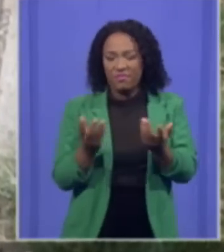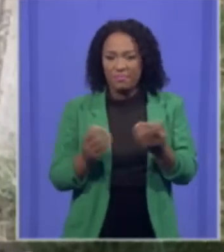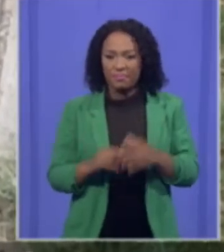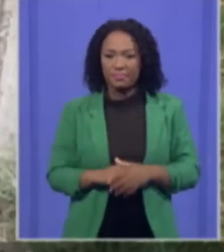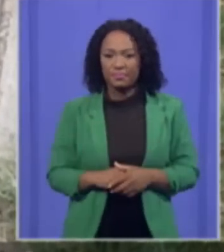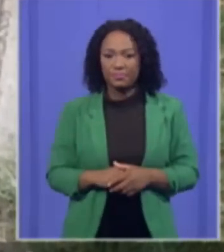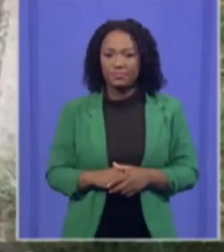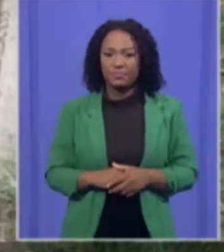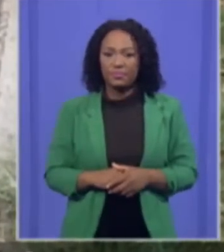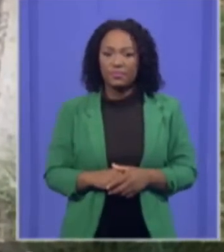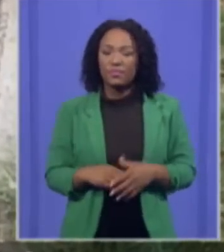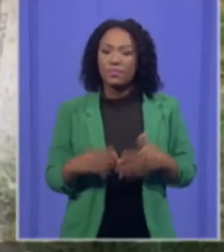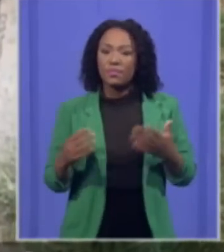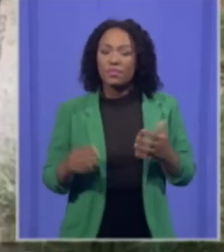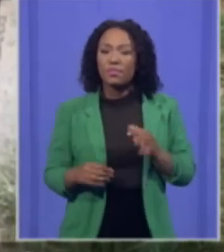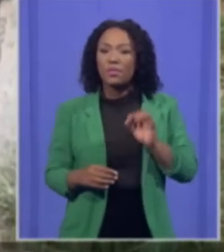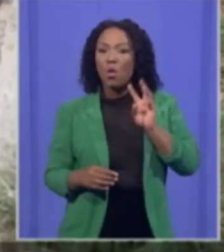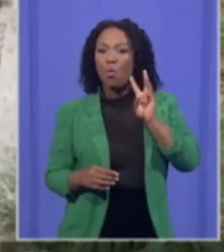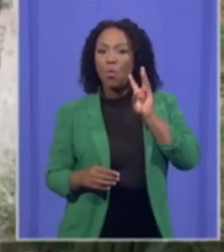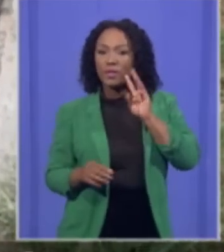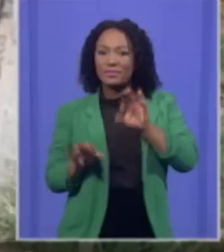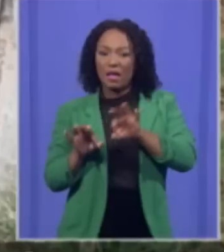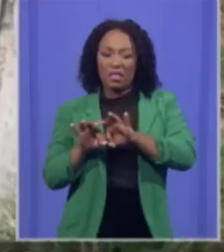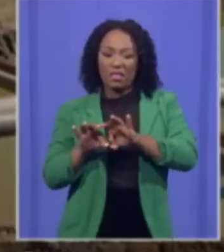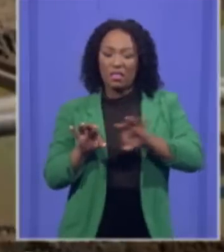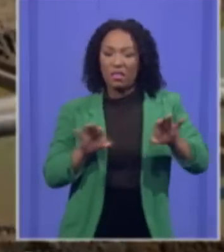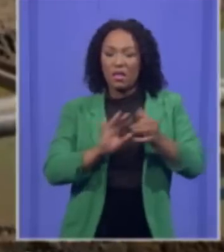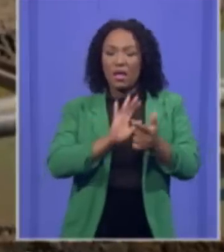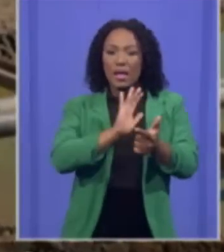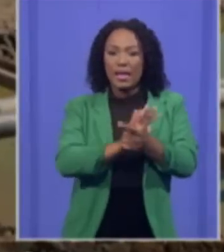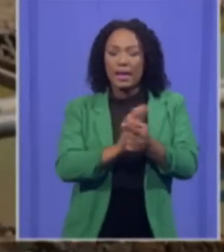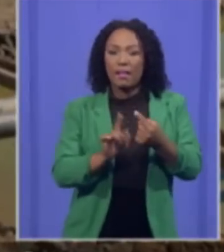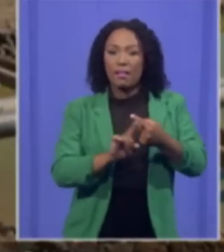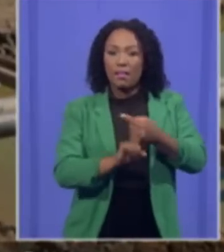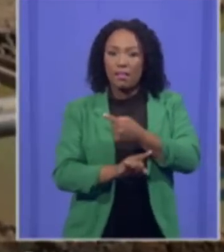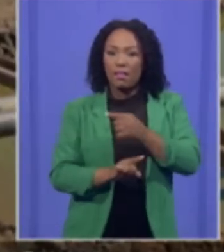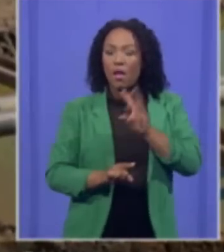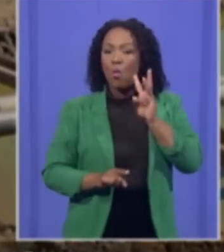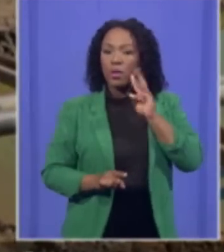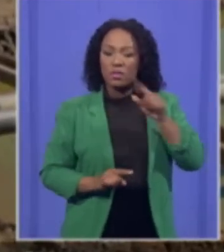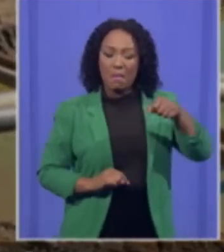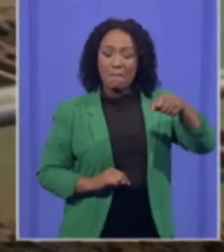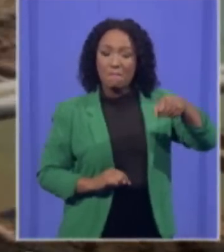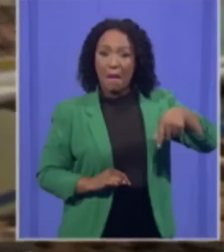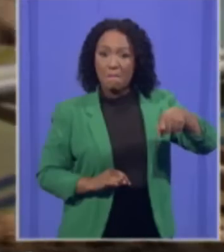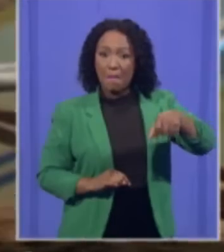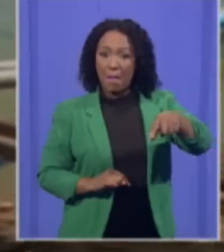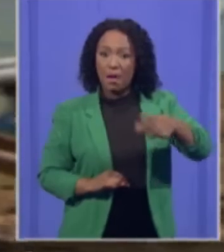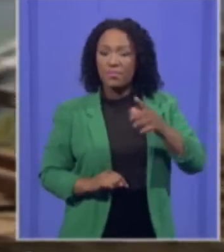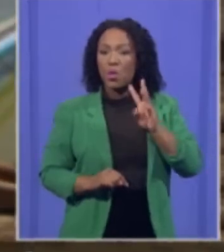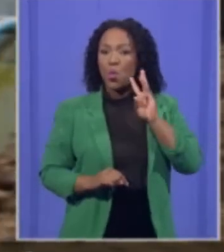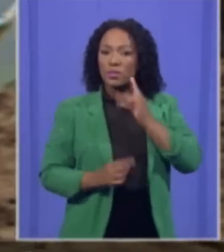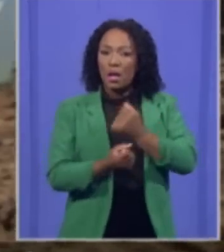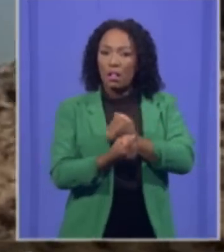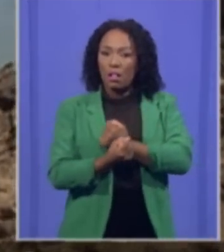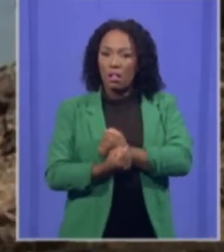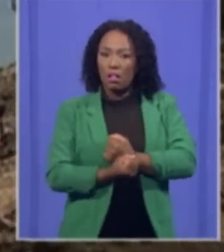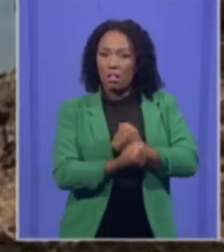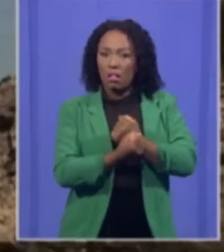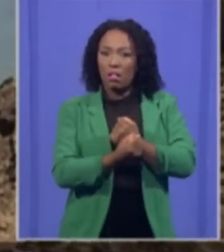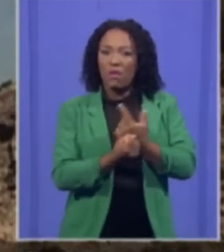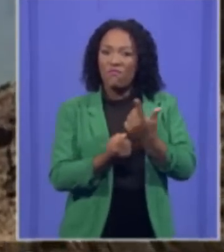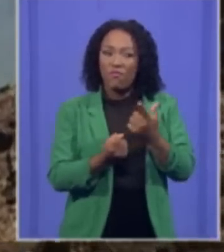ikgogela meetse ka mo go se go molaong go dutla ga diphaepe tša meetse ka bo ya meetse ka ditanka digongwana tša go šitiša mananeo go parara